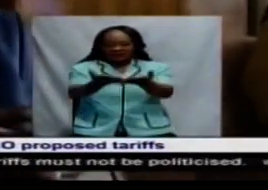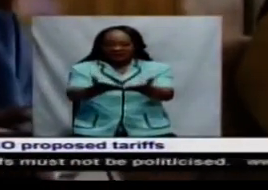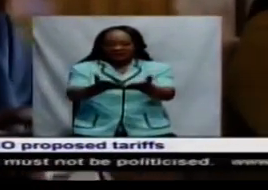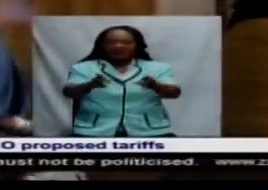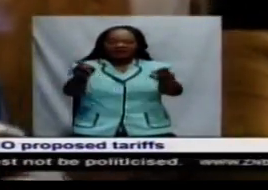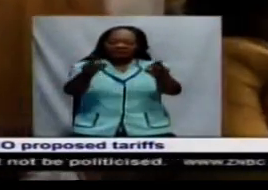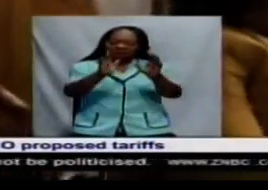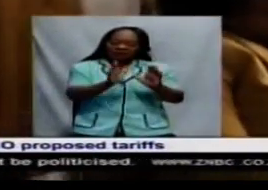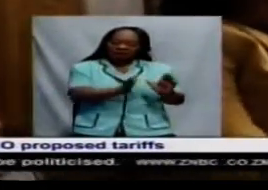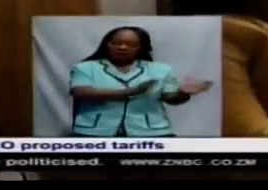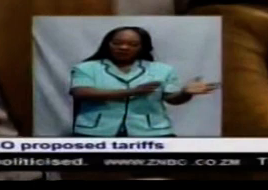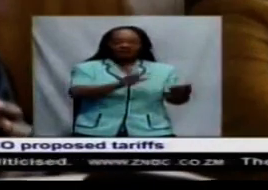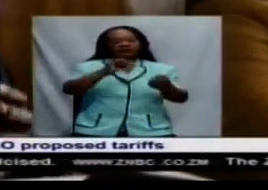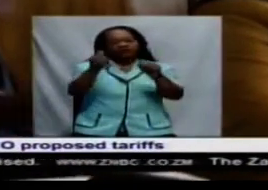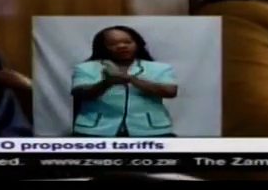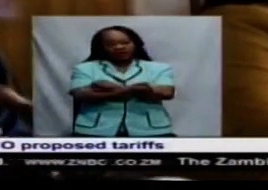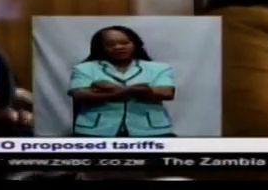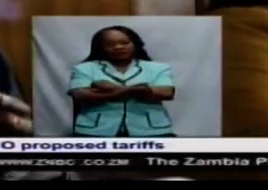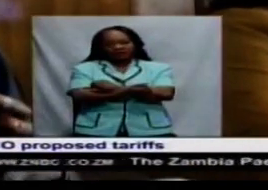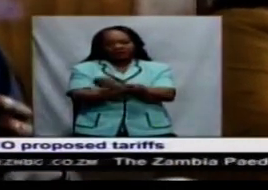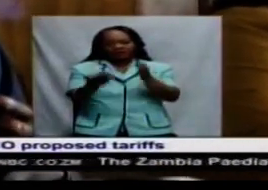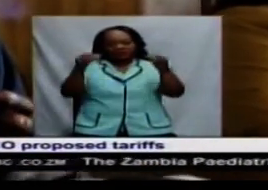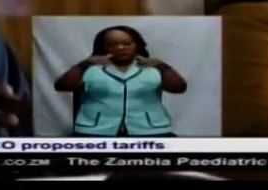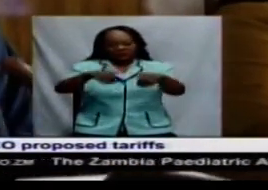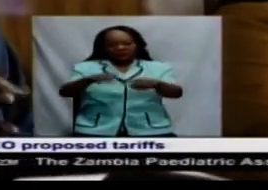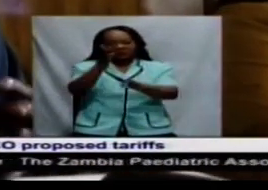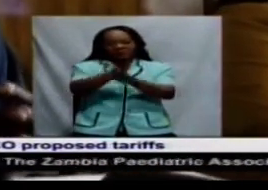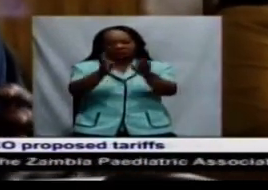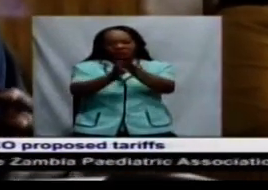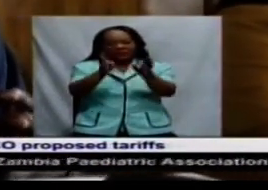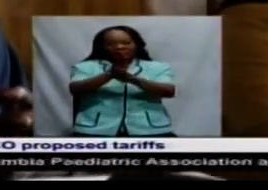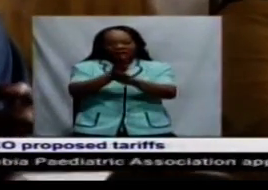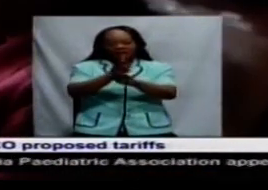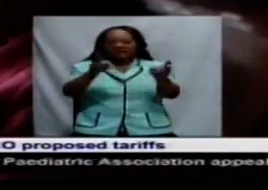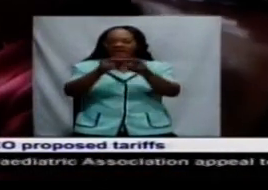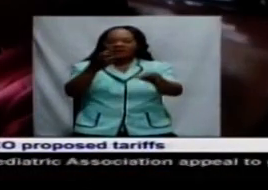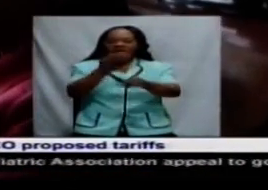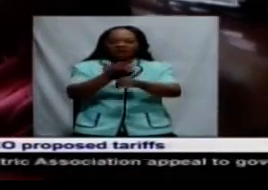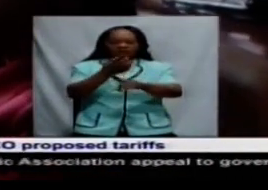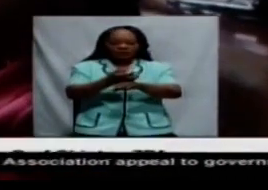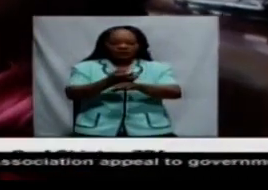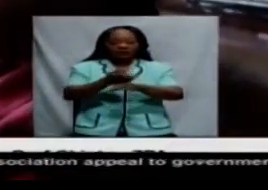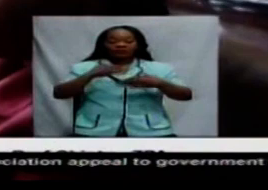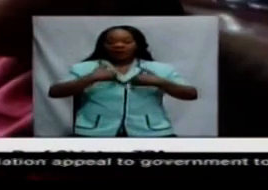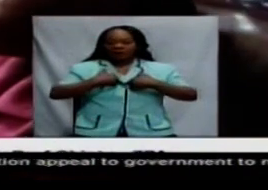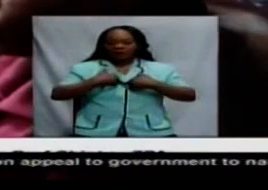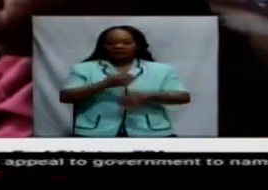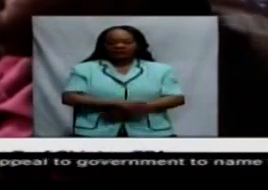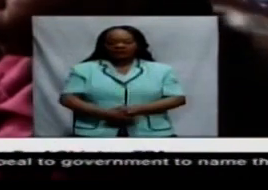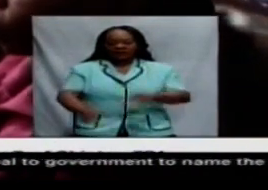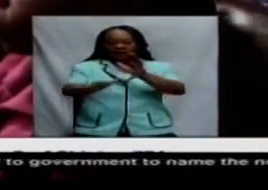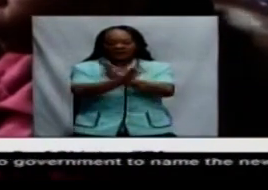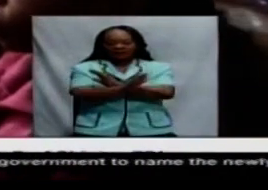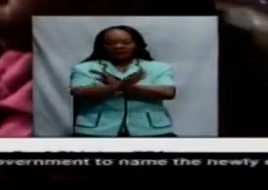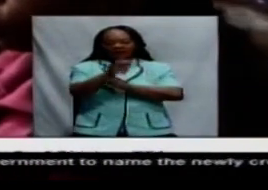plans for transformation in terms of infrastructure will be very difficult to realize. Meanwhile, the Zambia International